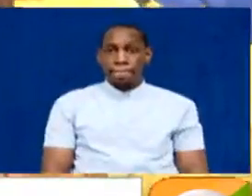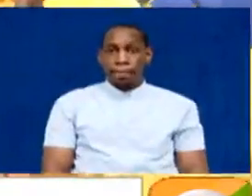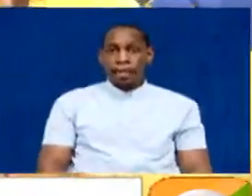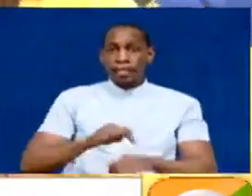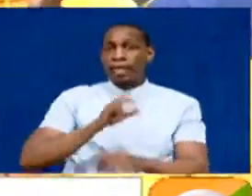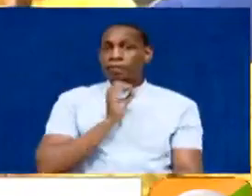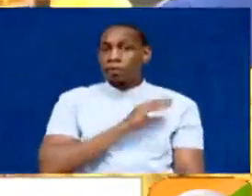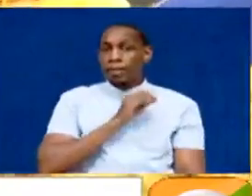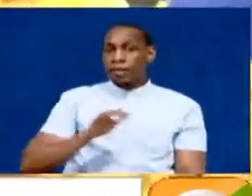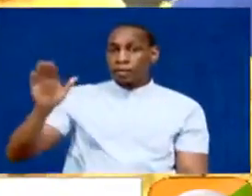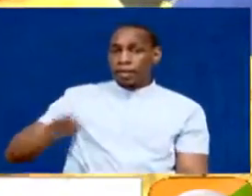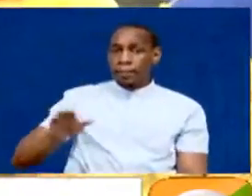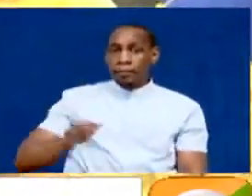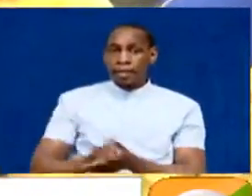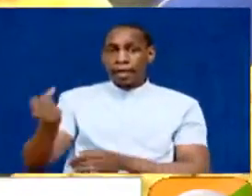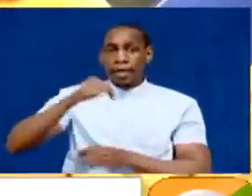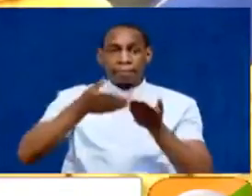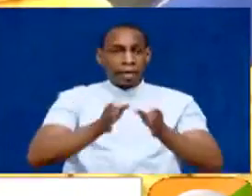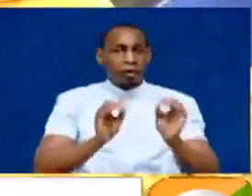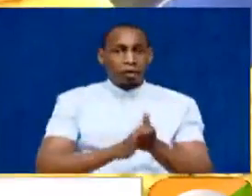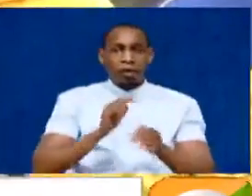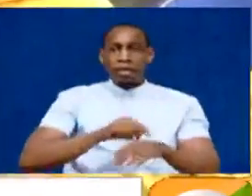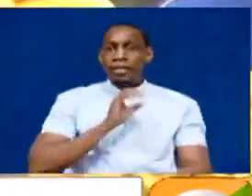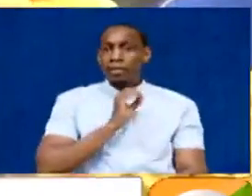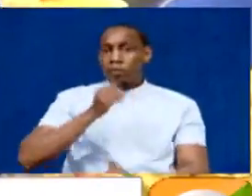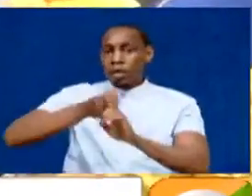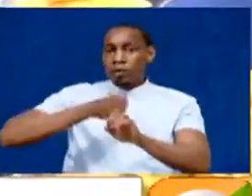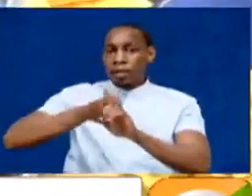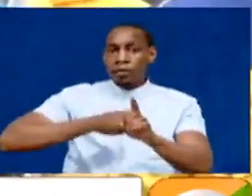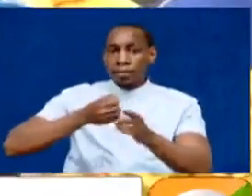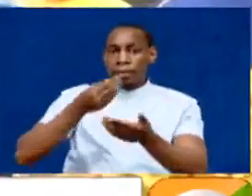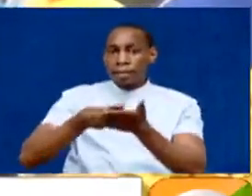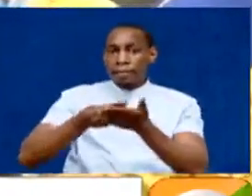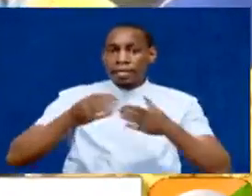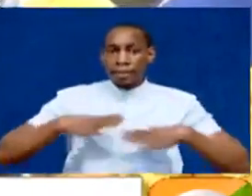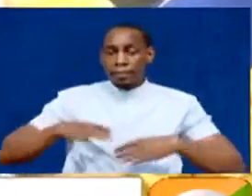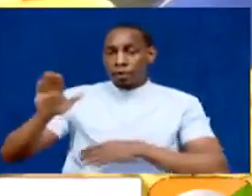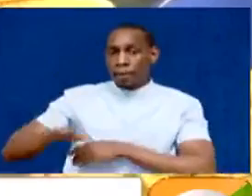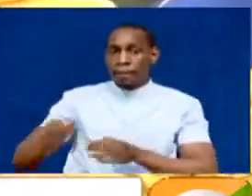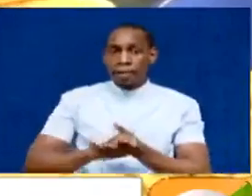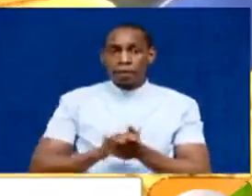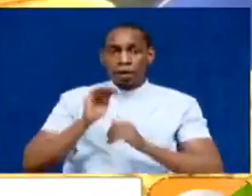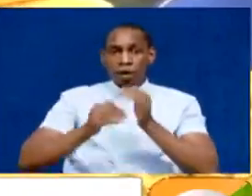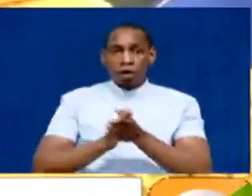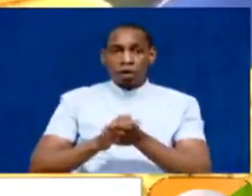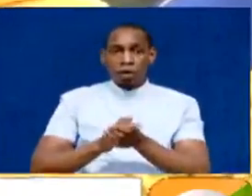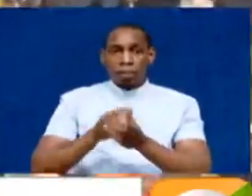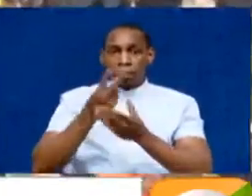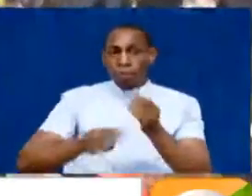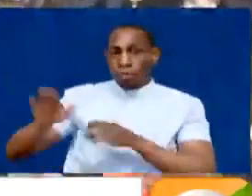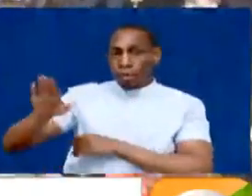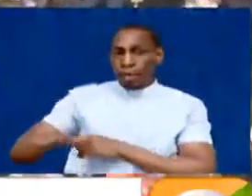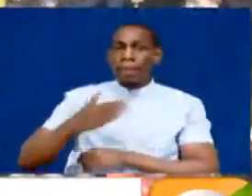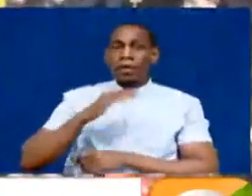Wakati tunalia bunge, hamkuji pande yetu. Wakati tunatetea pesa ya watu wetu, bunge, milango yote mbili, na